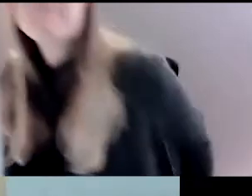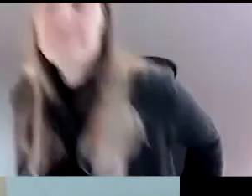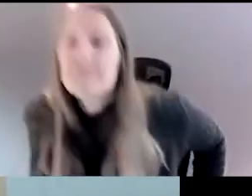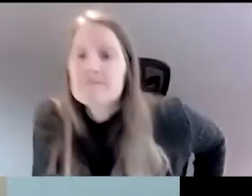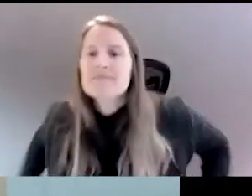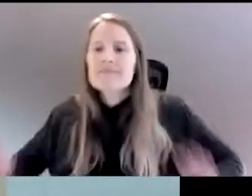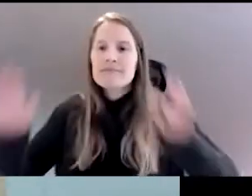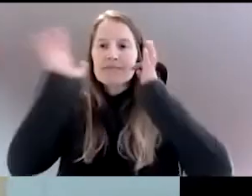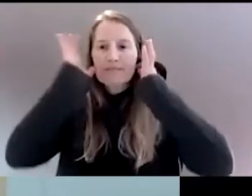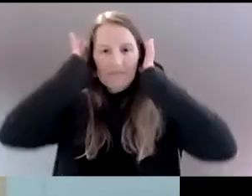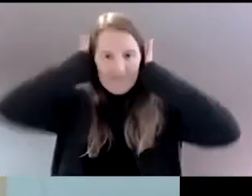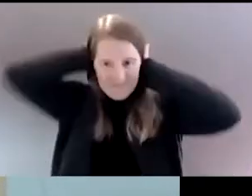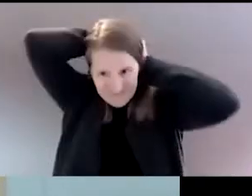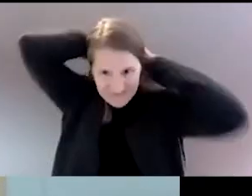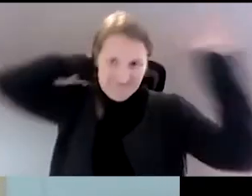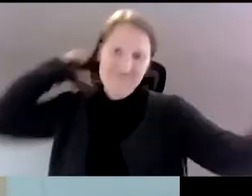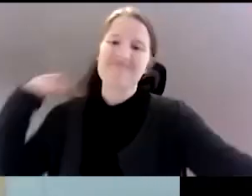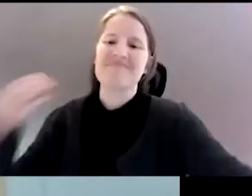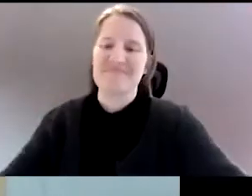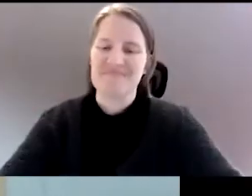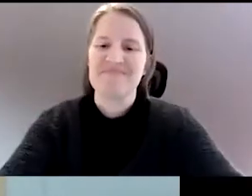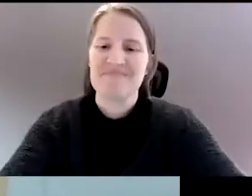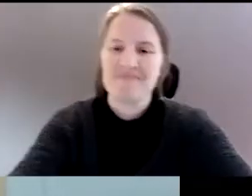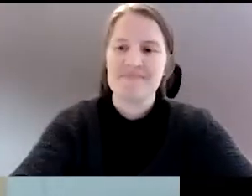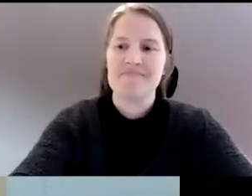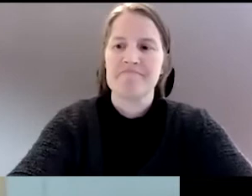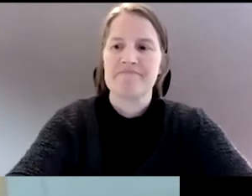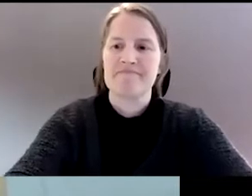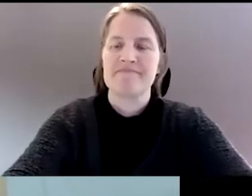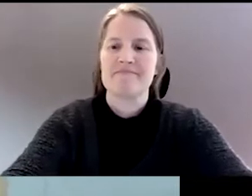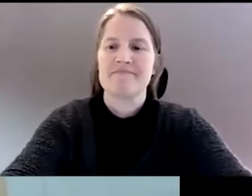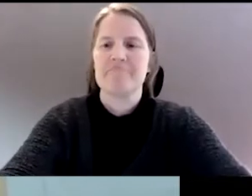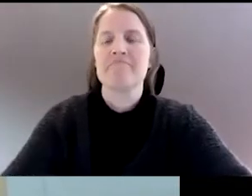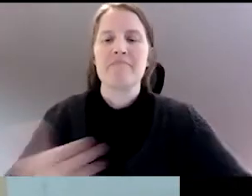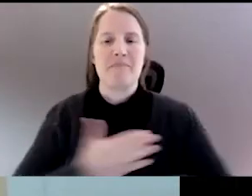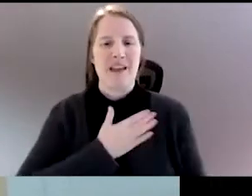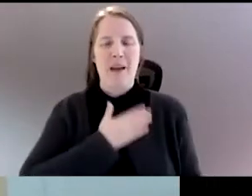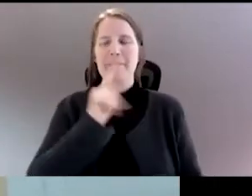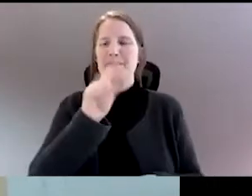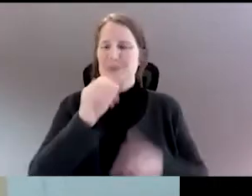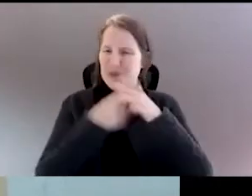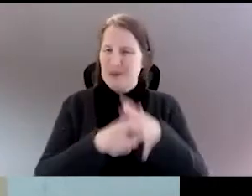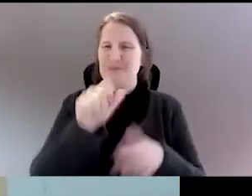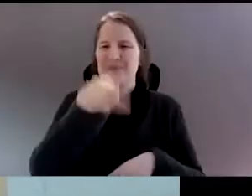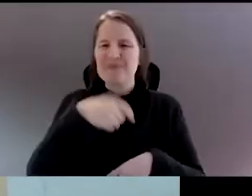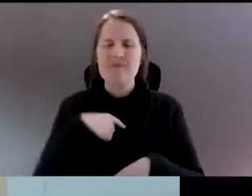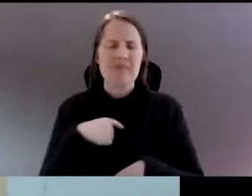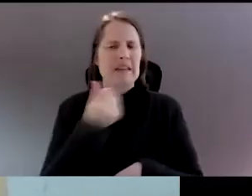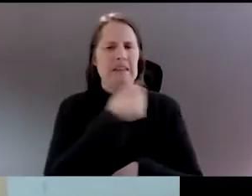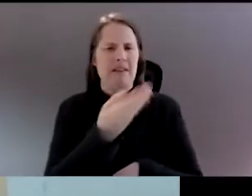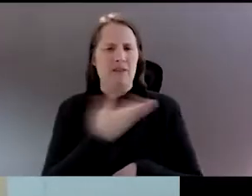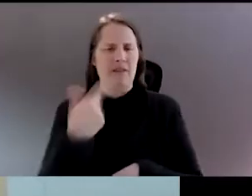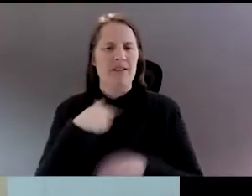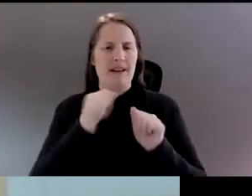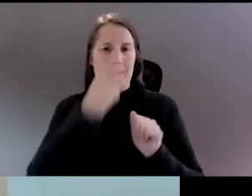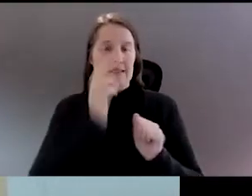Sure, happy to. So there are a number of different things that I can see our work at CDC